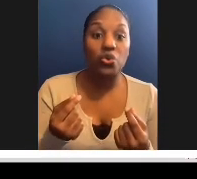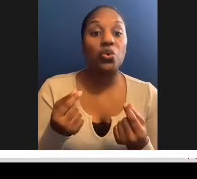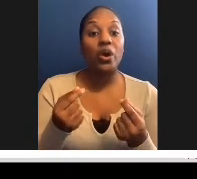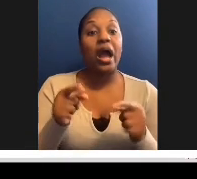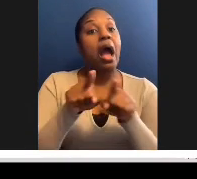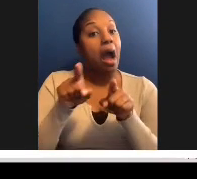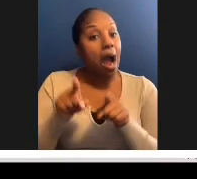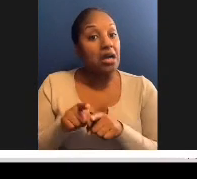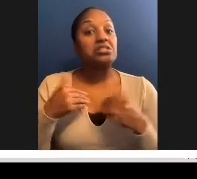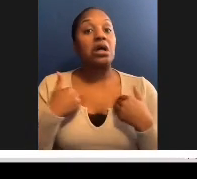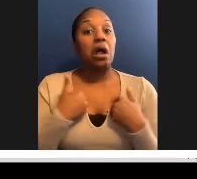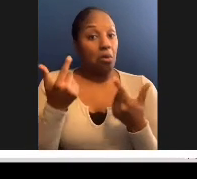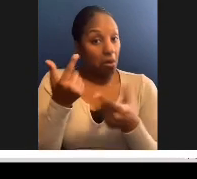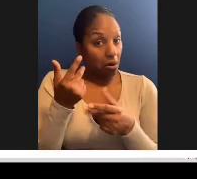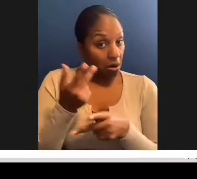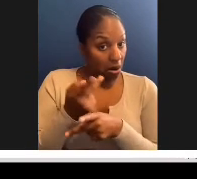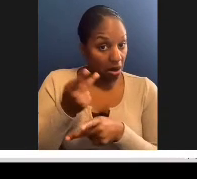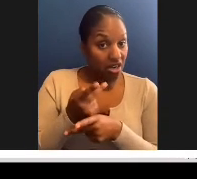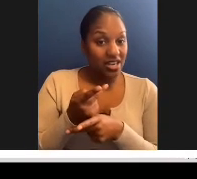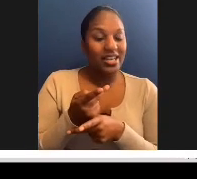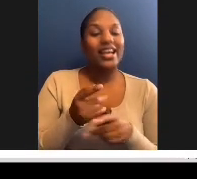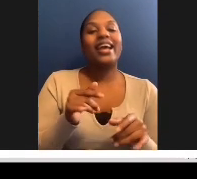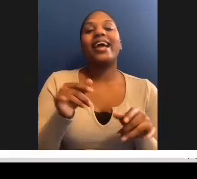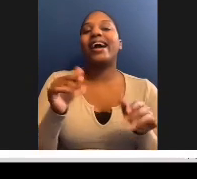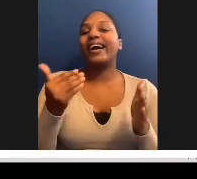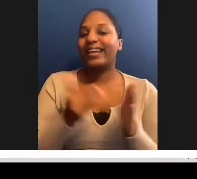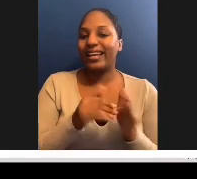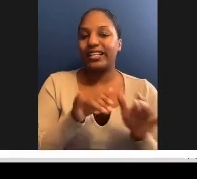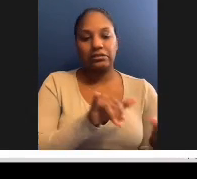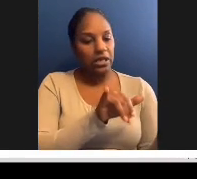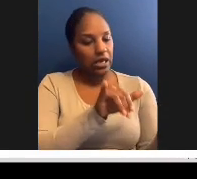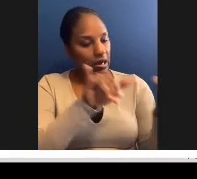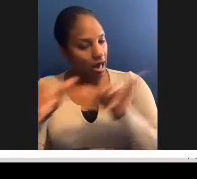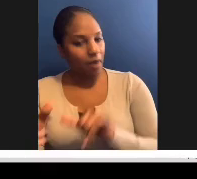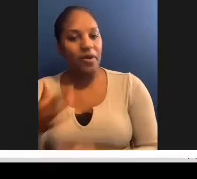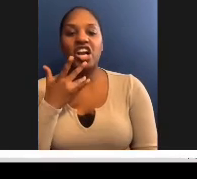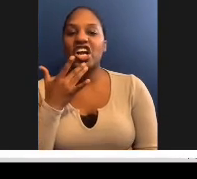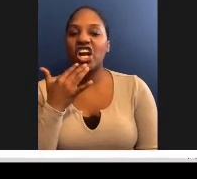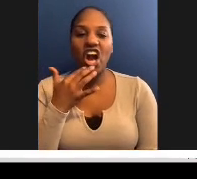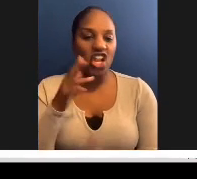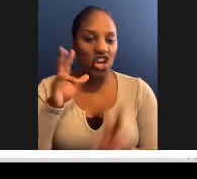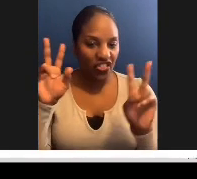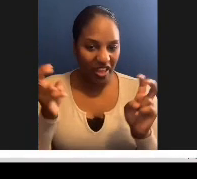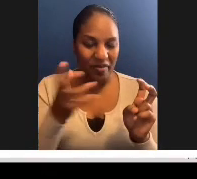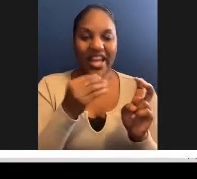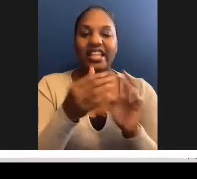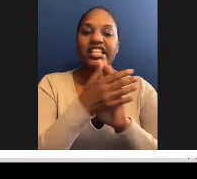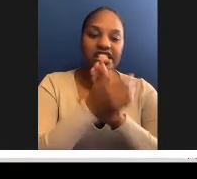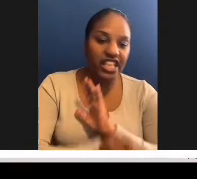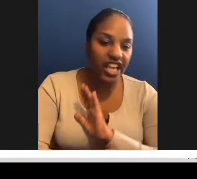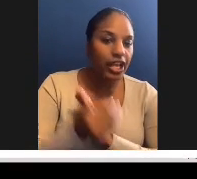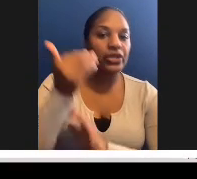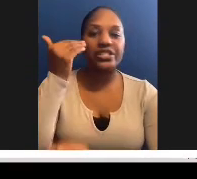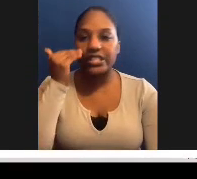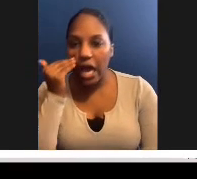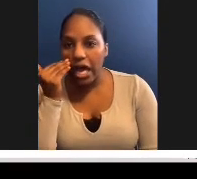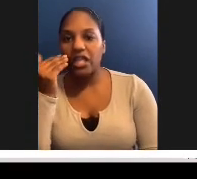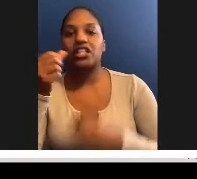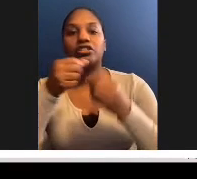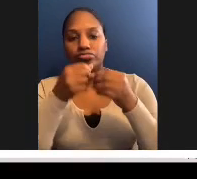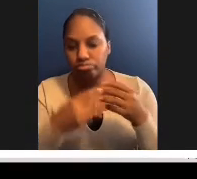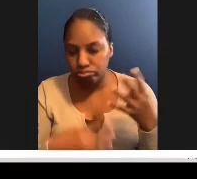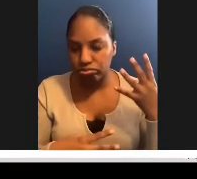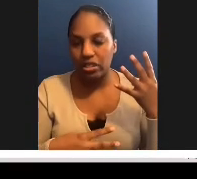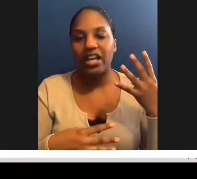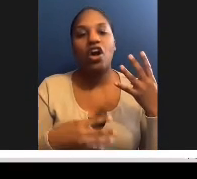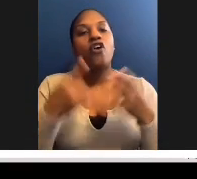caretaker. And again, we still have this common color theme and the skills and knowledge that they would need for that occupation as